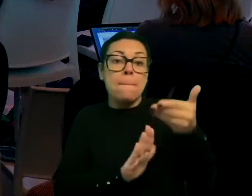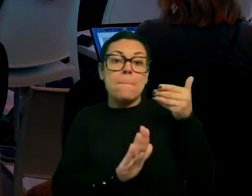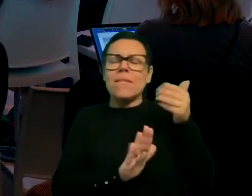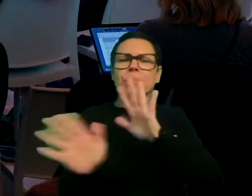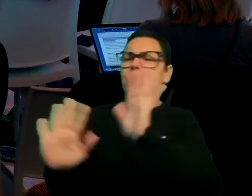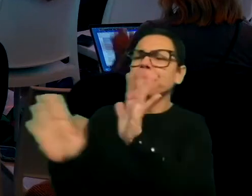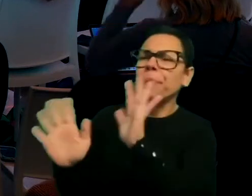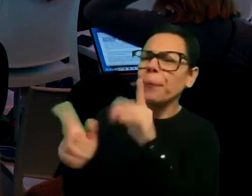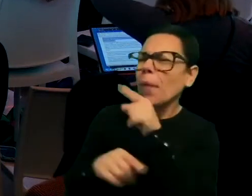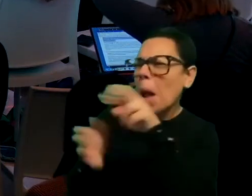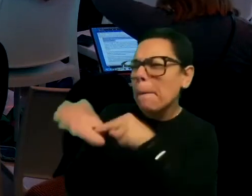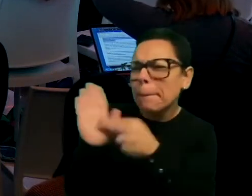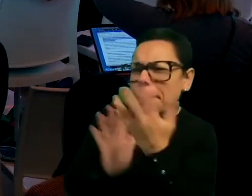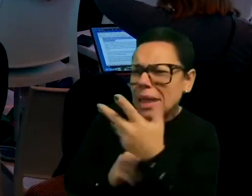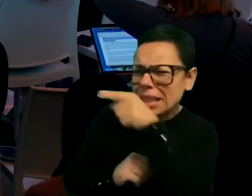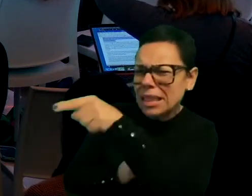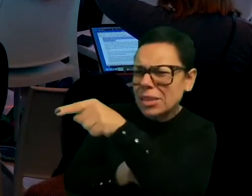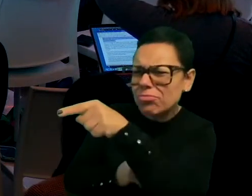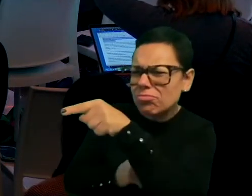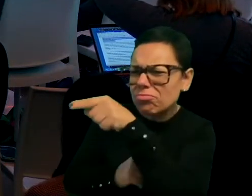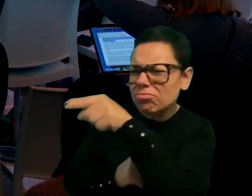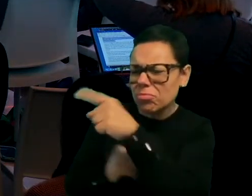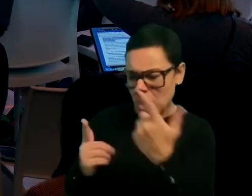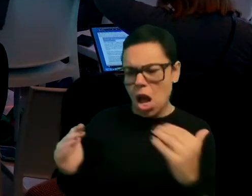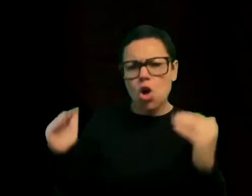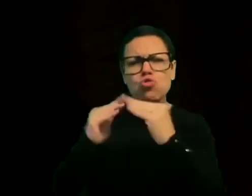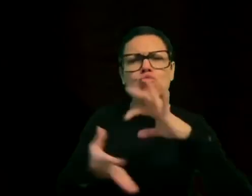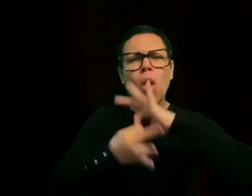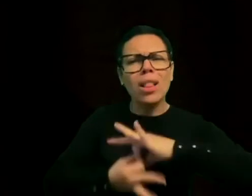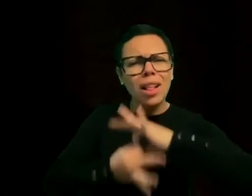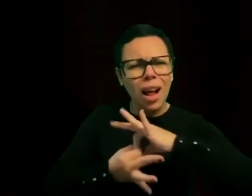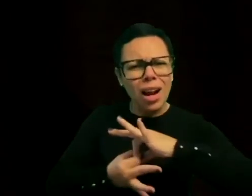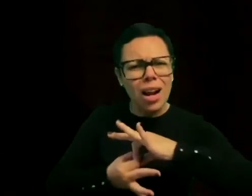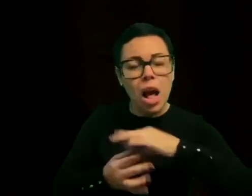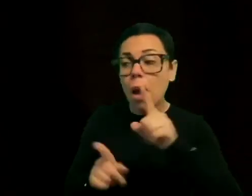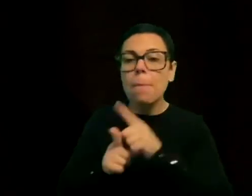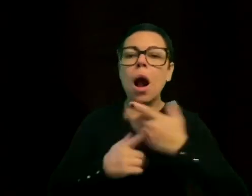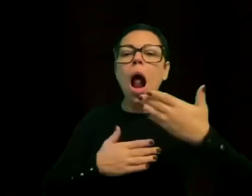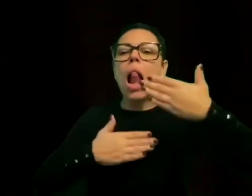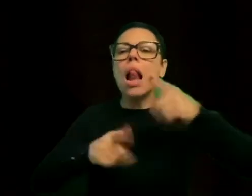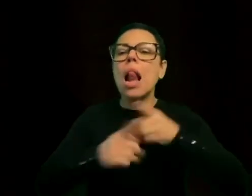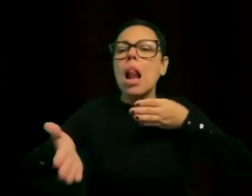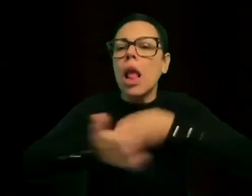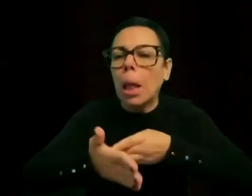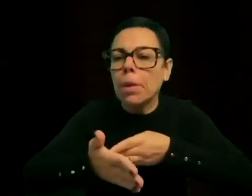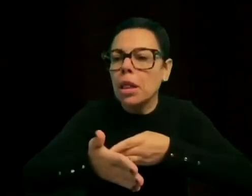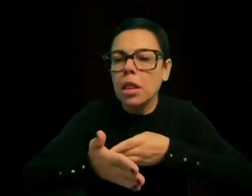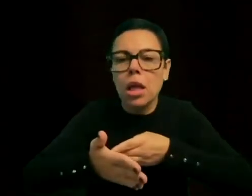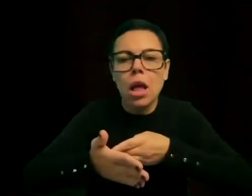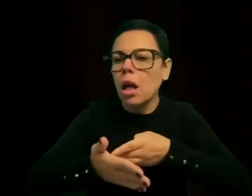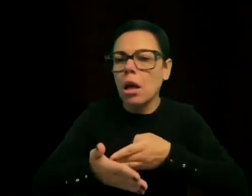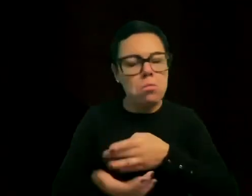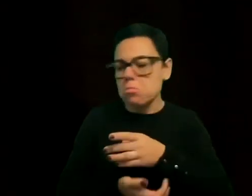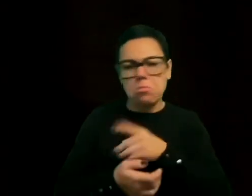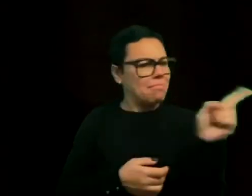Yeah, so it is very much an enabler. So when I start to say we haven't come that far, I think this is slow progress. They have to go step